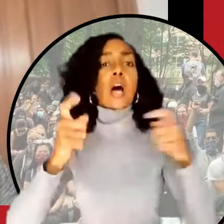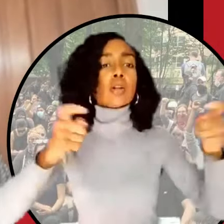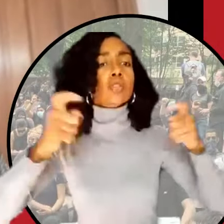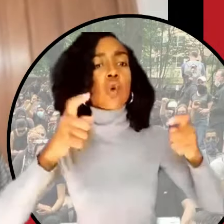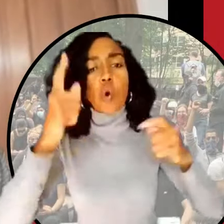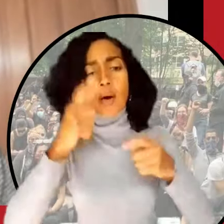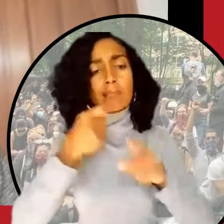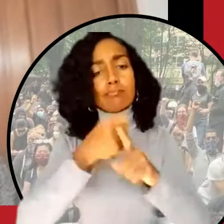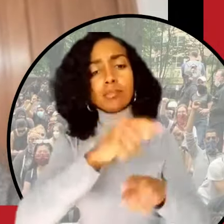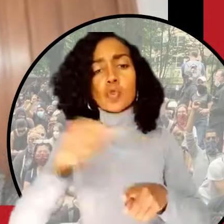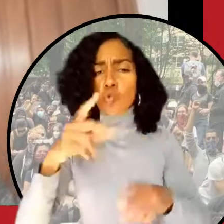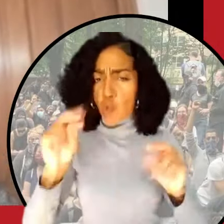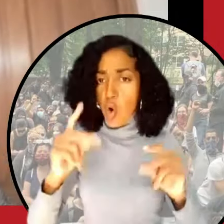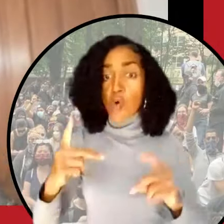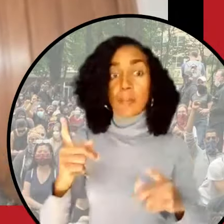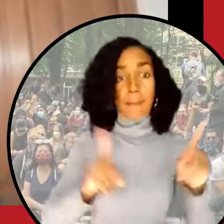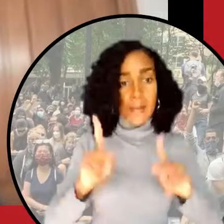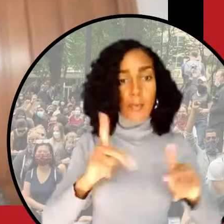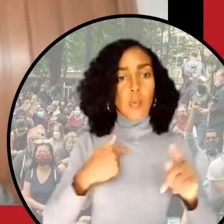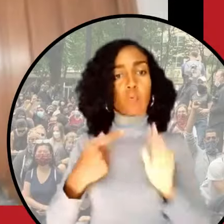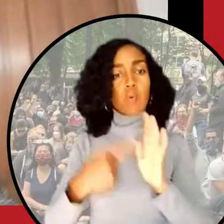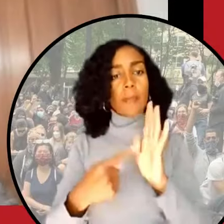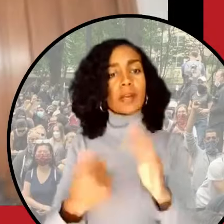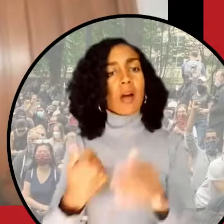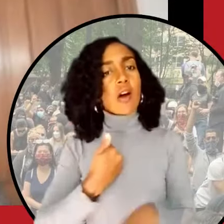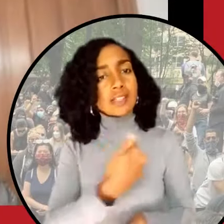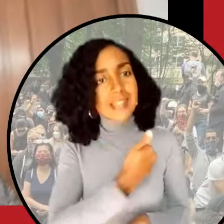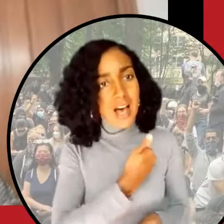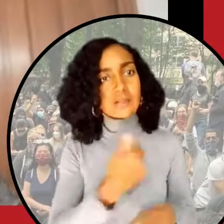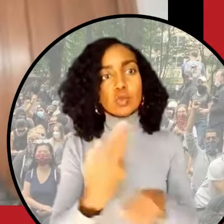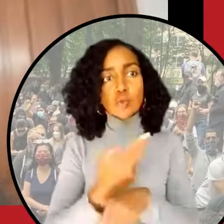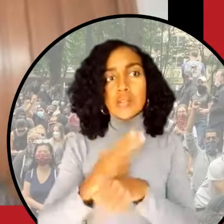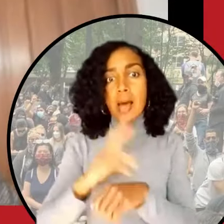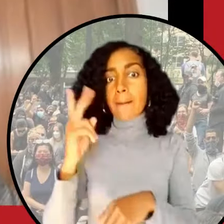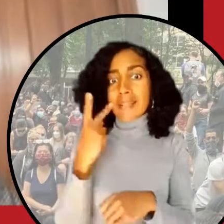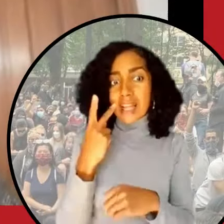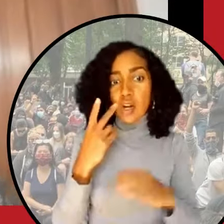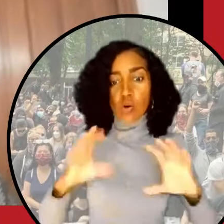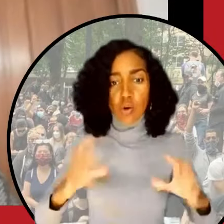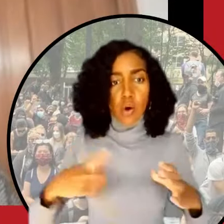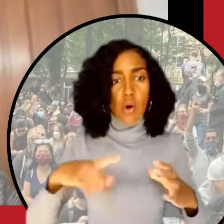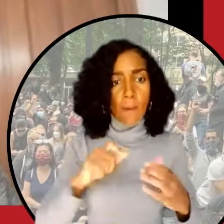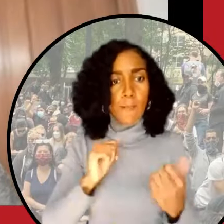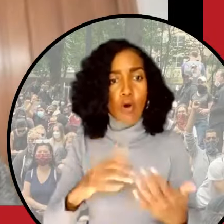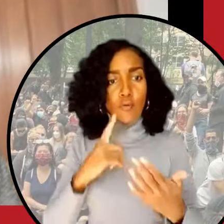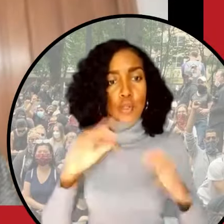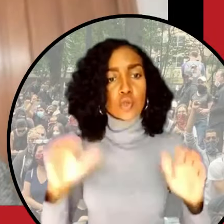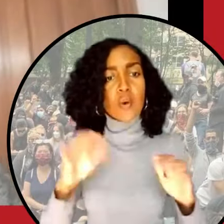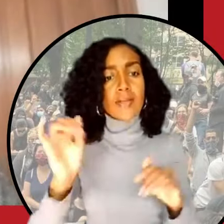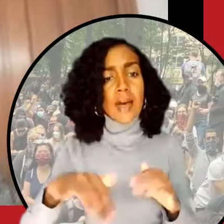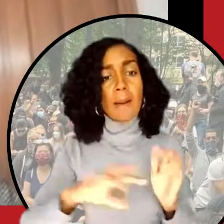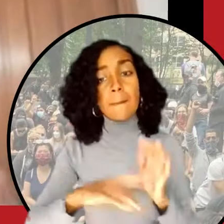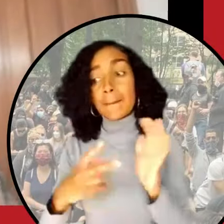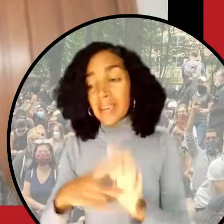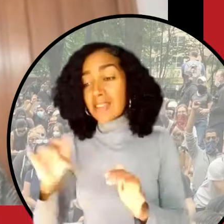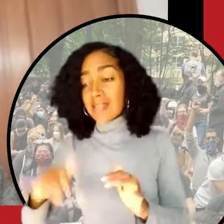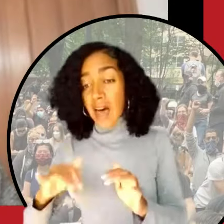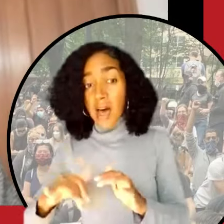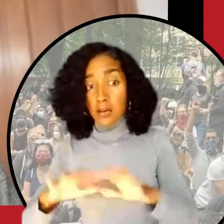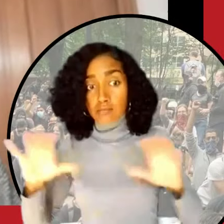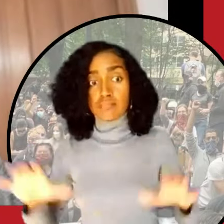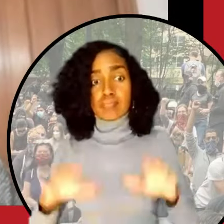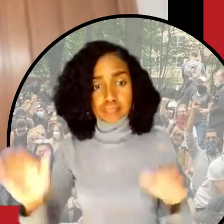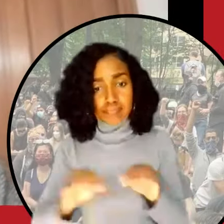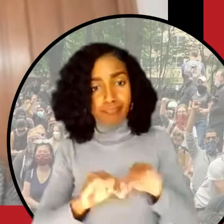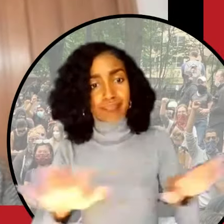instrument to do so. So they went getting movements right across the country, wildly different